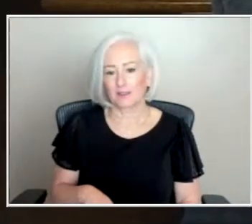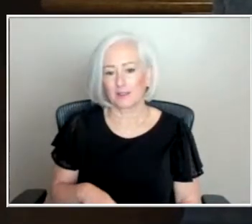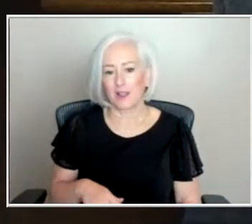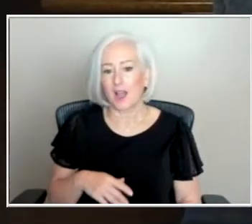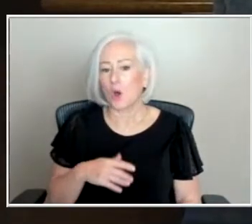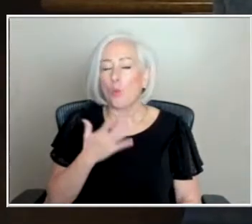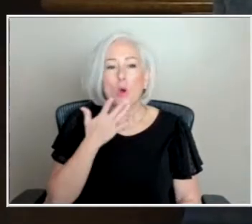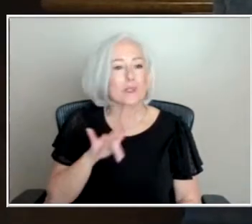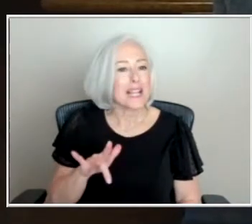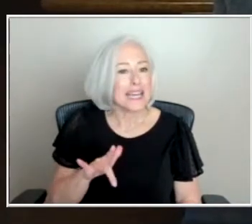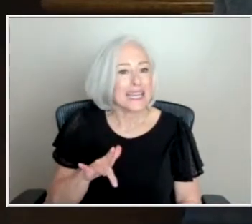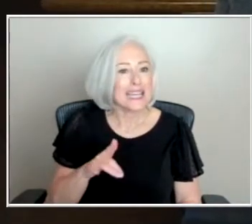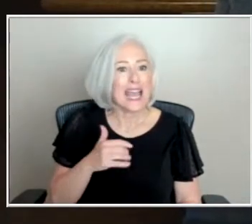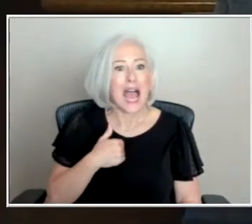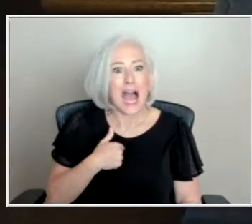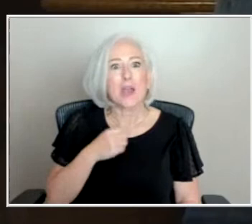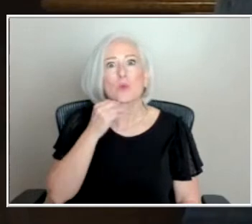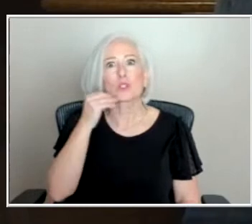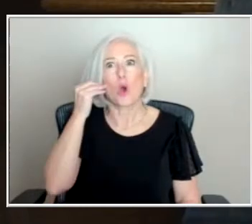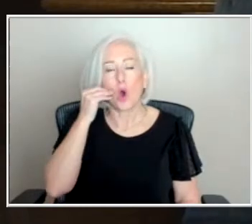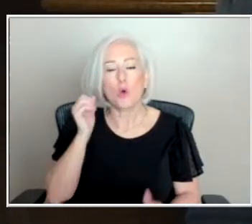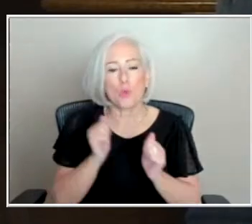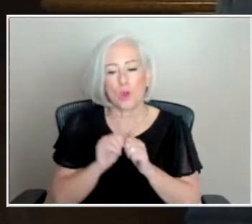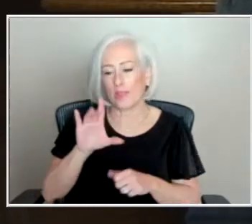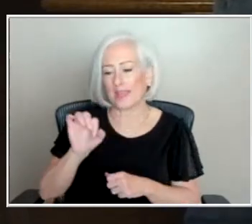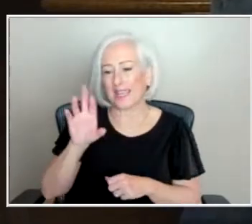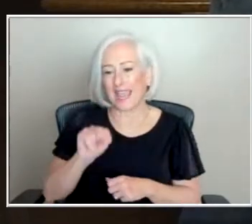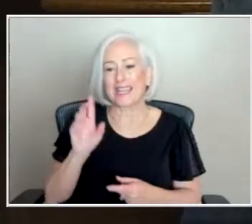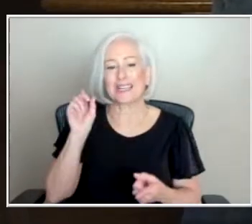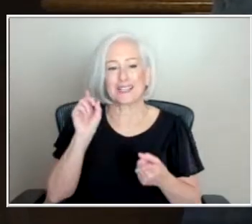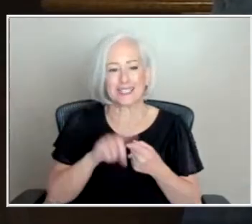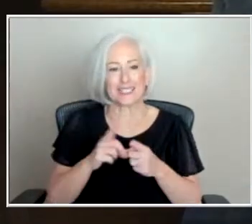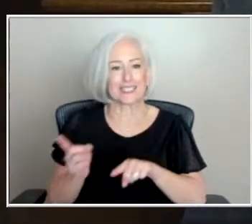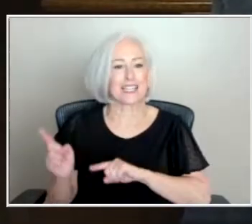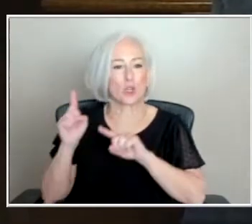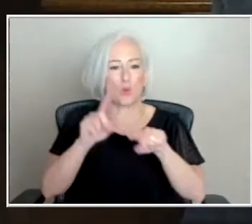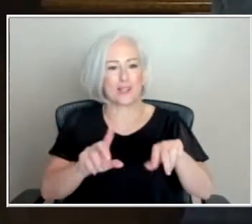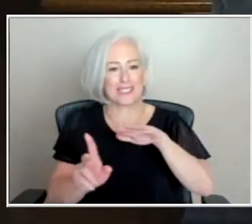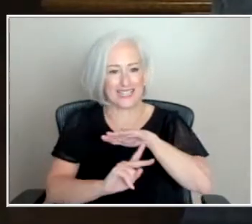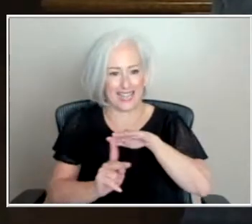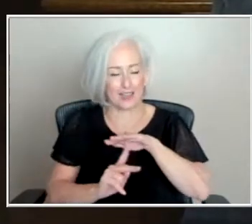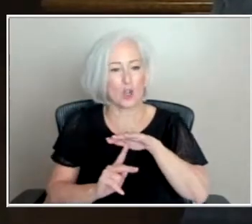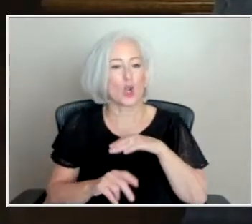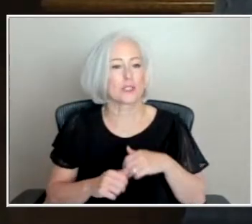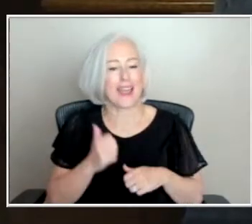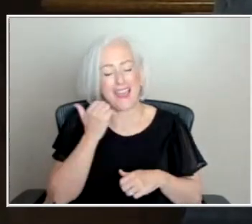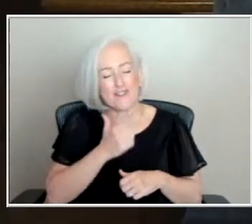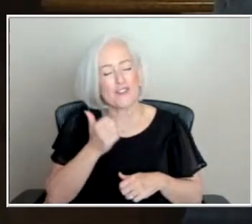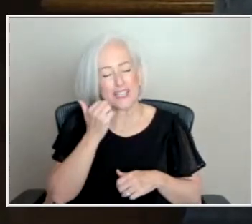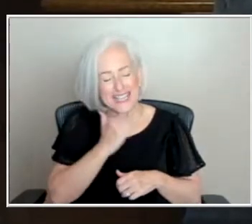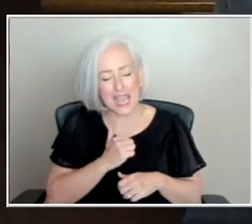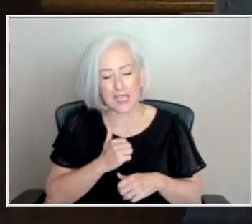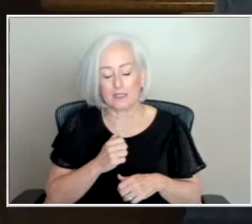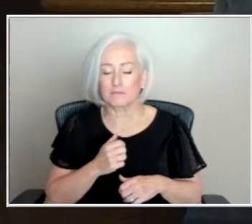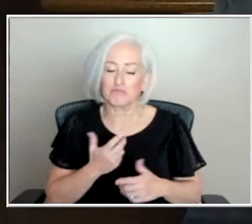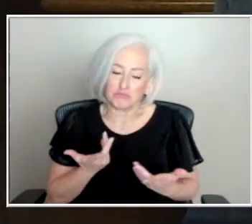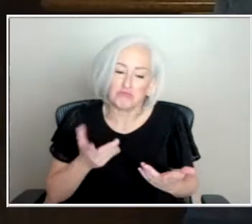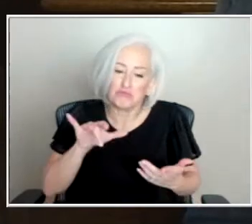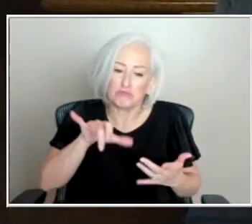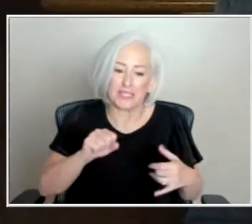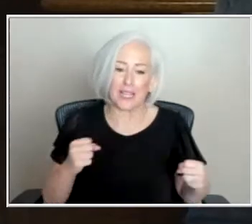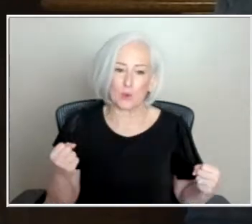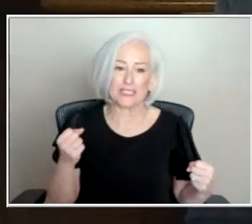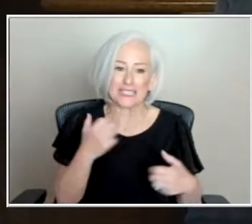Caden every single day of his life until he went to kindergarten. And so, as scary as it was and